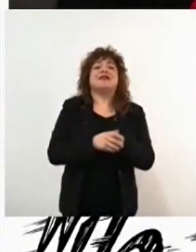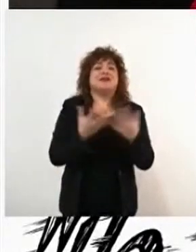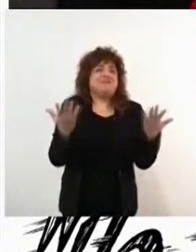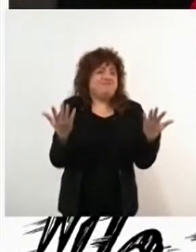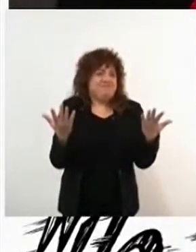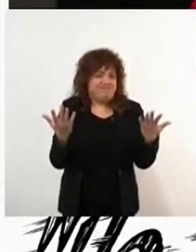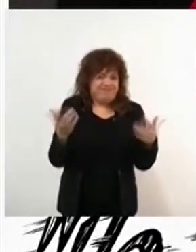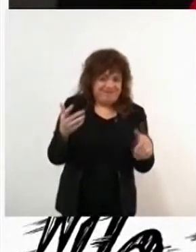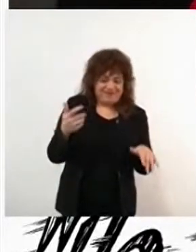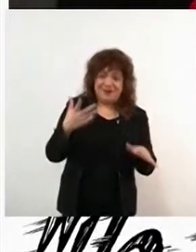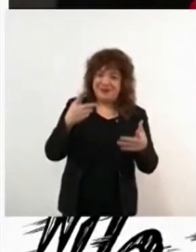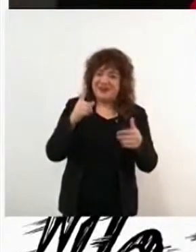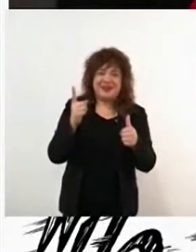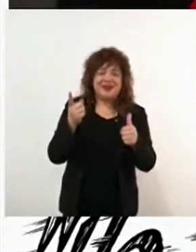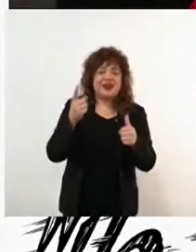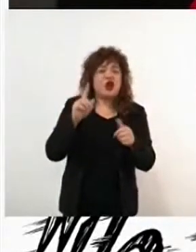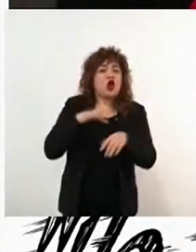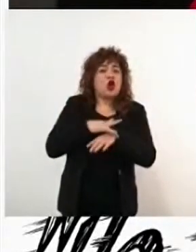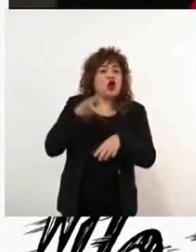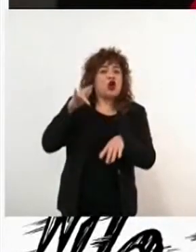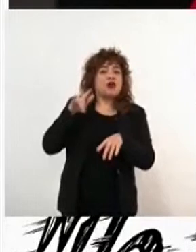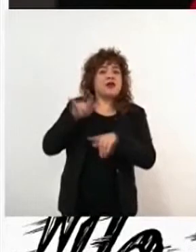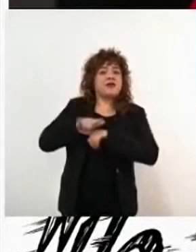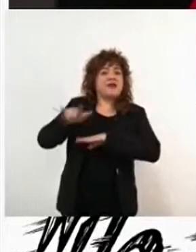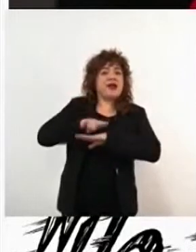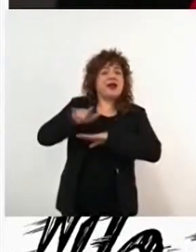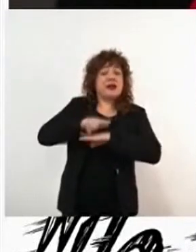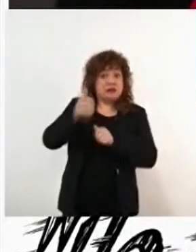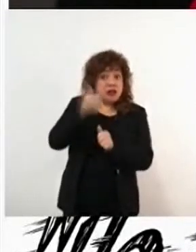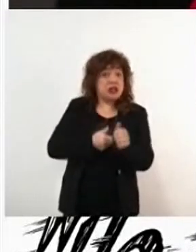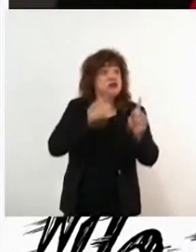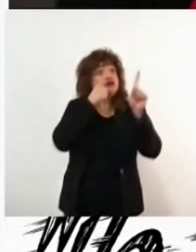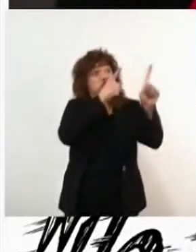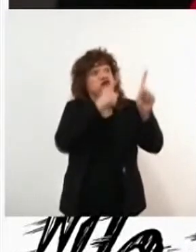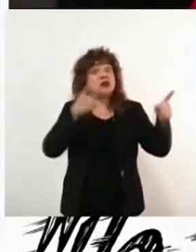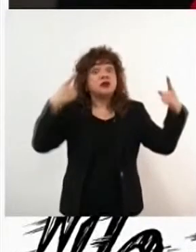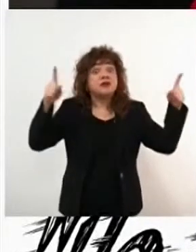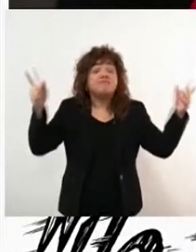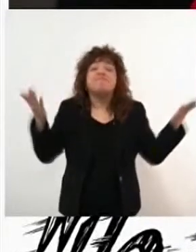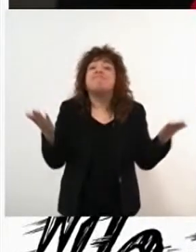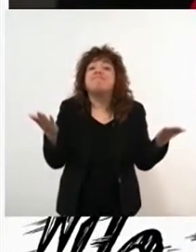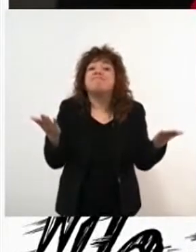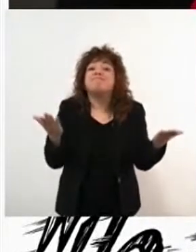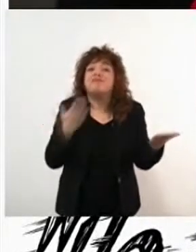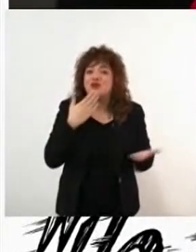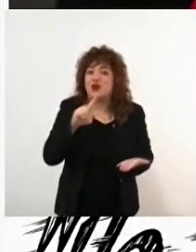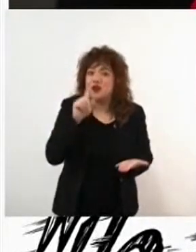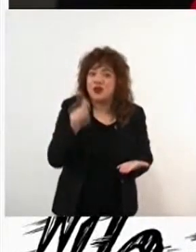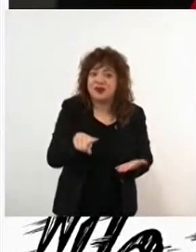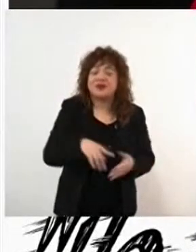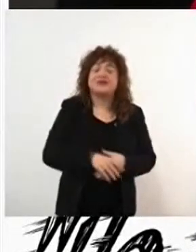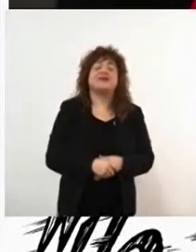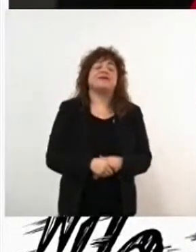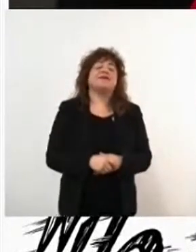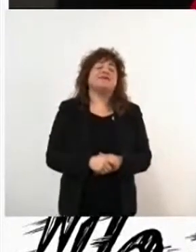early flights whether every mission is going to be successful. But you know,